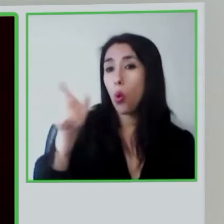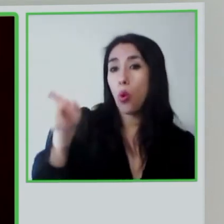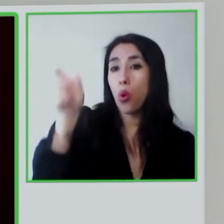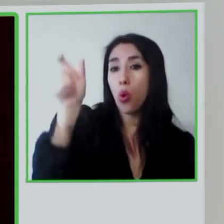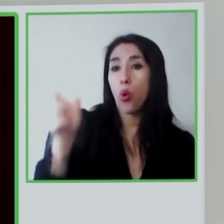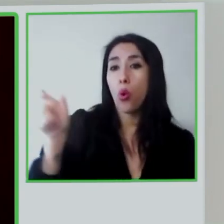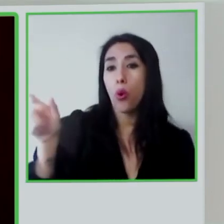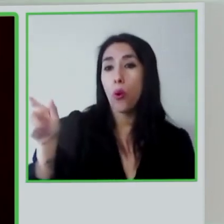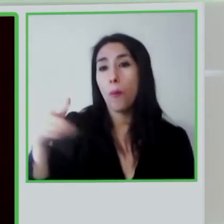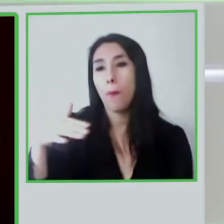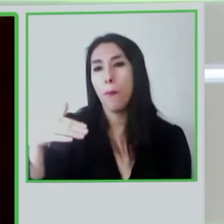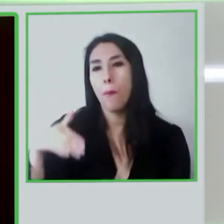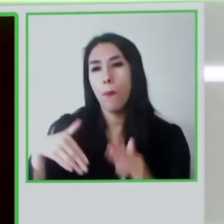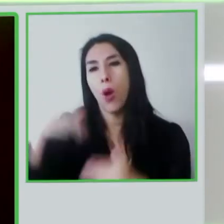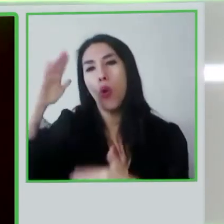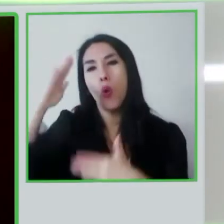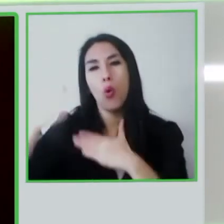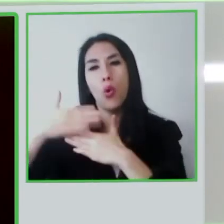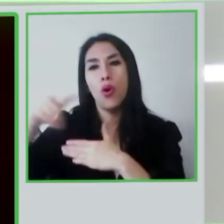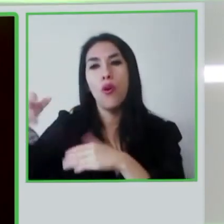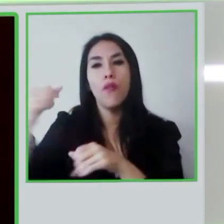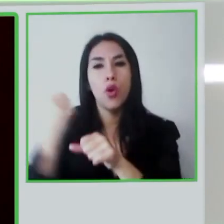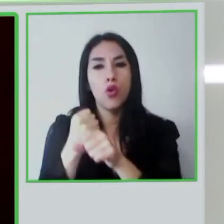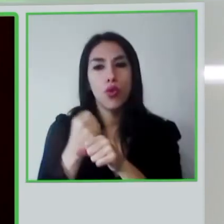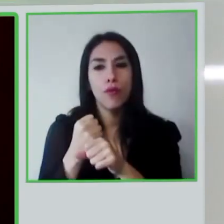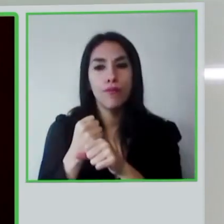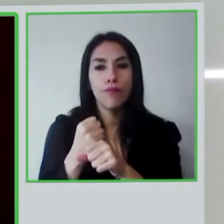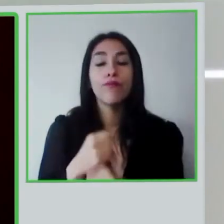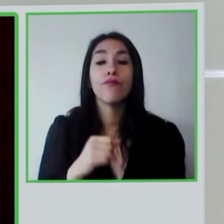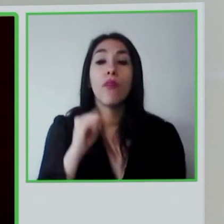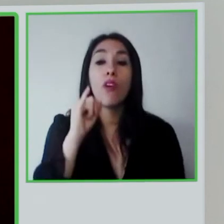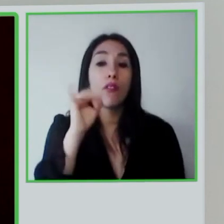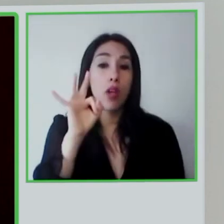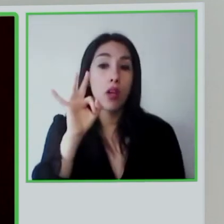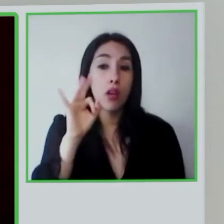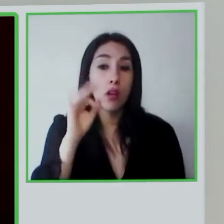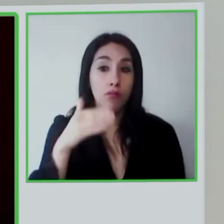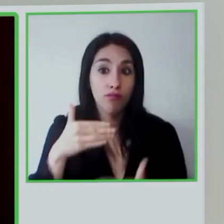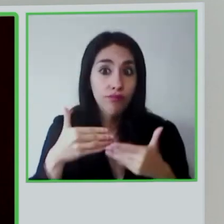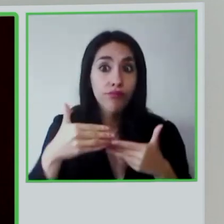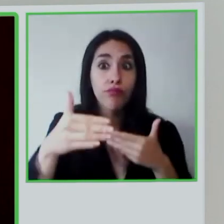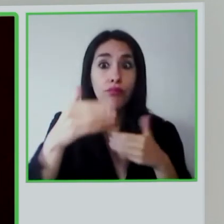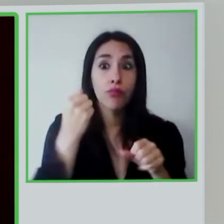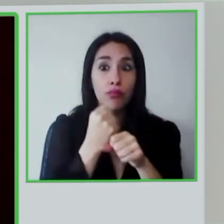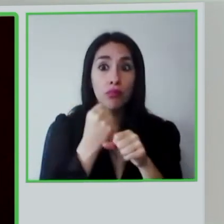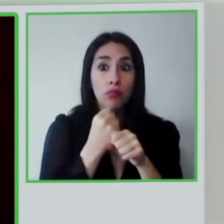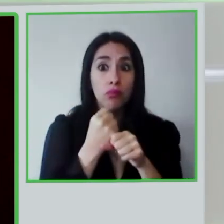them to recruit the right person based on their skills.